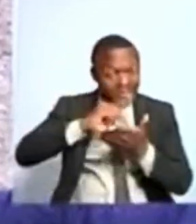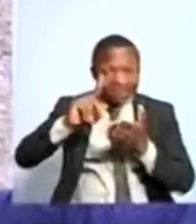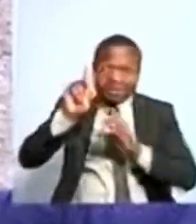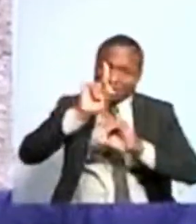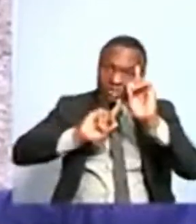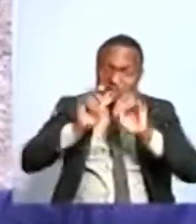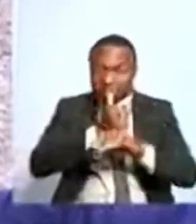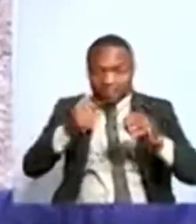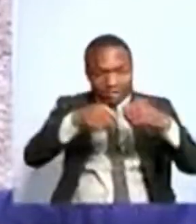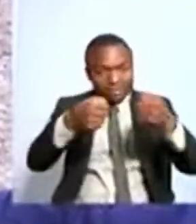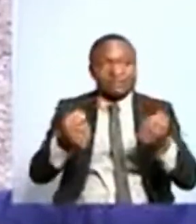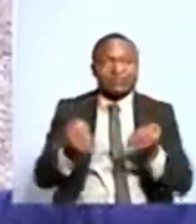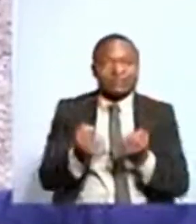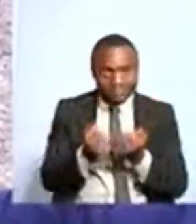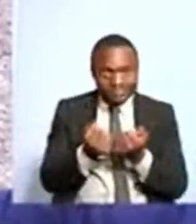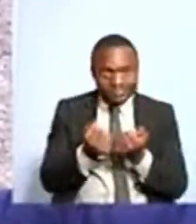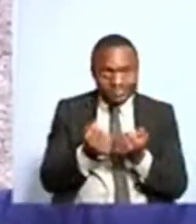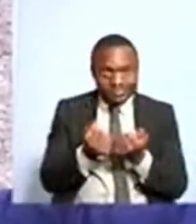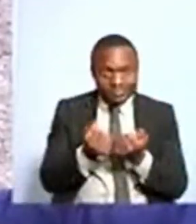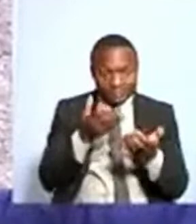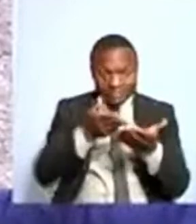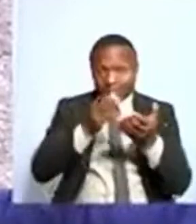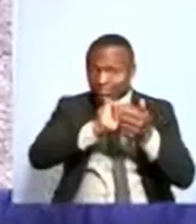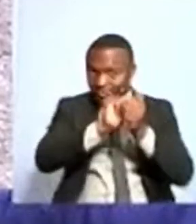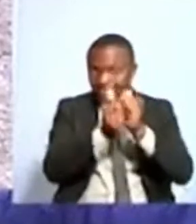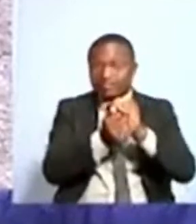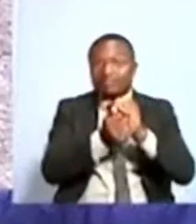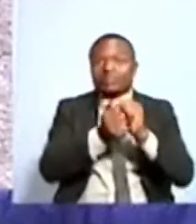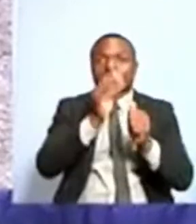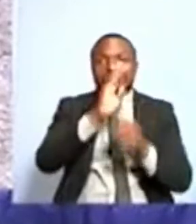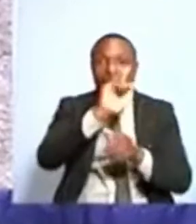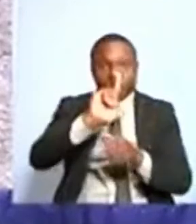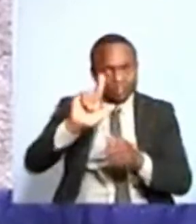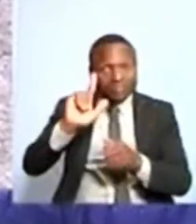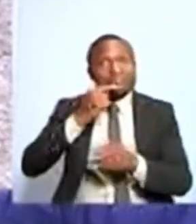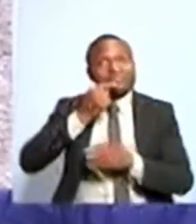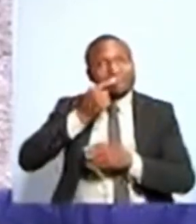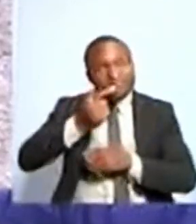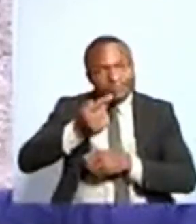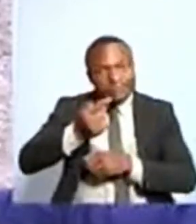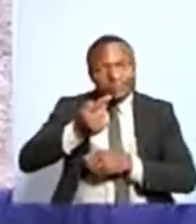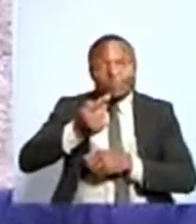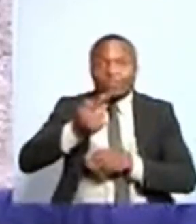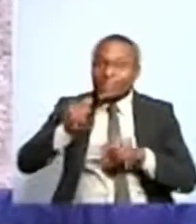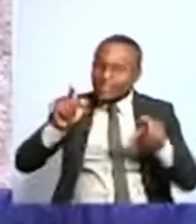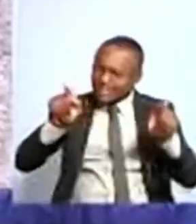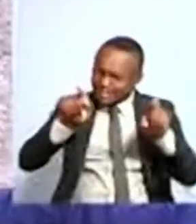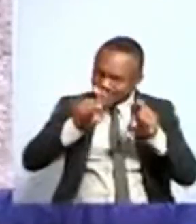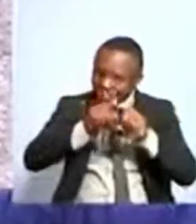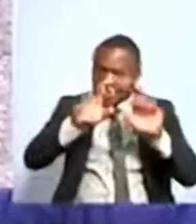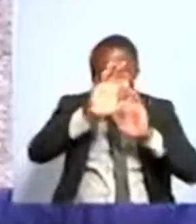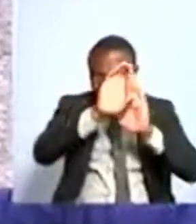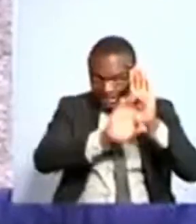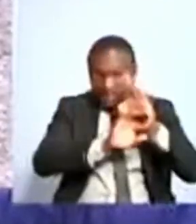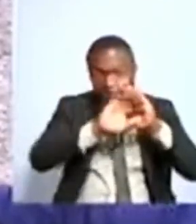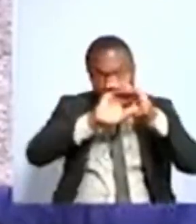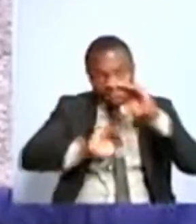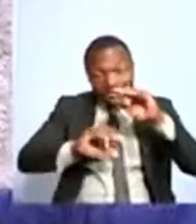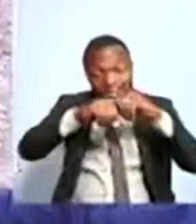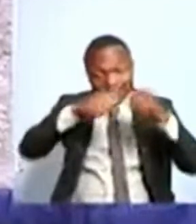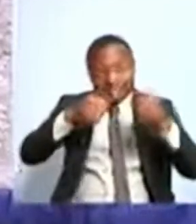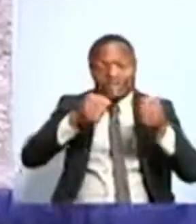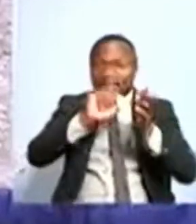other sections of this amendment bill, we said in the same Constitution under Article